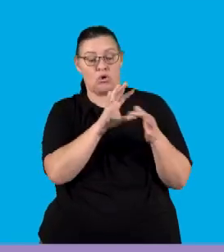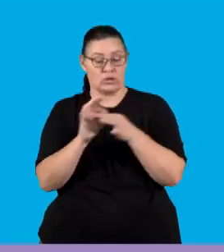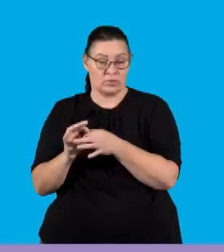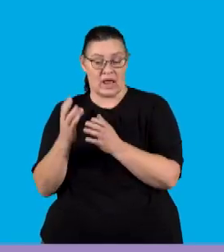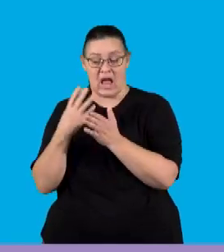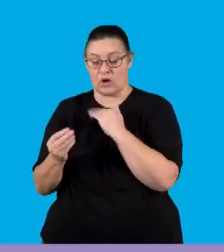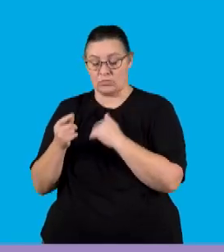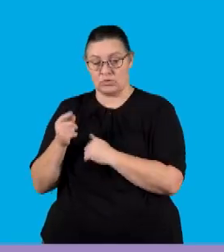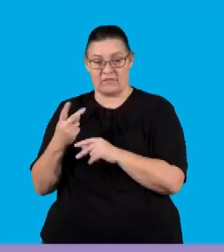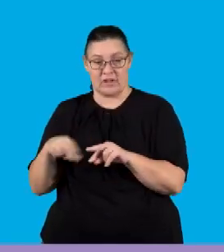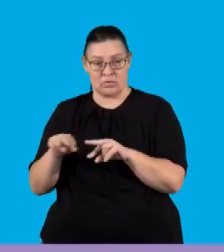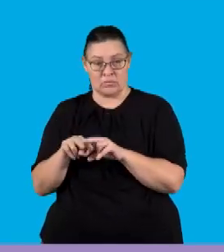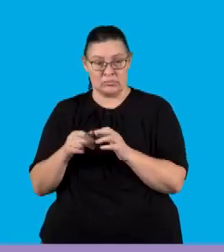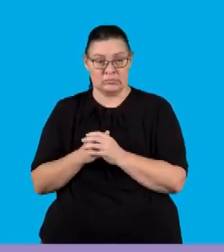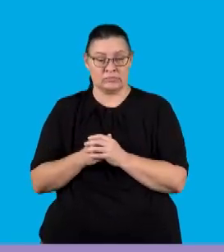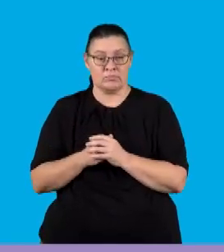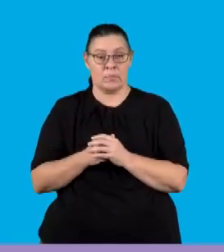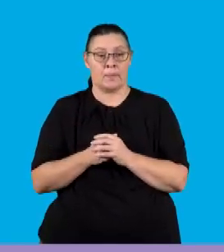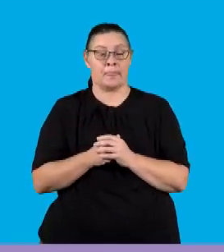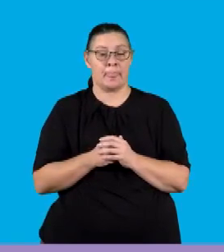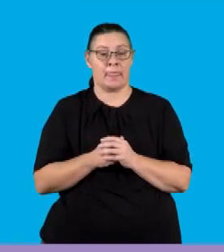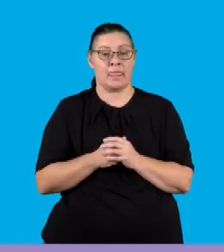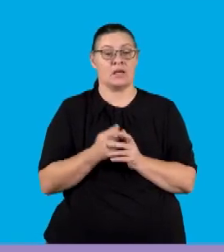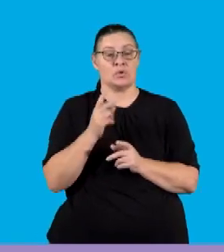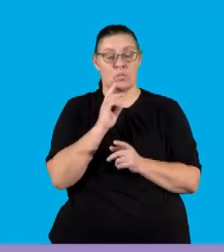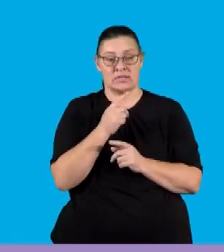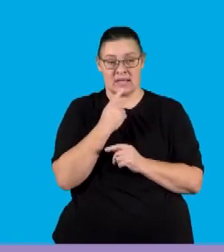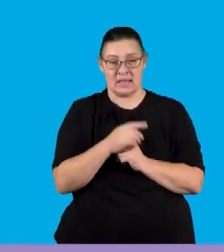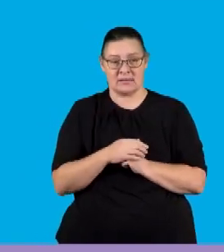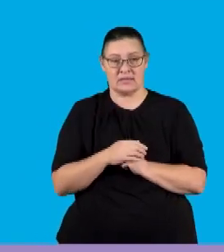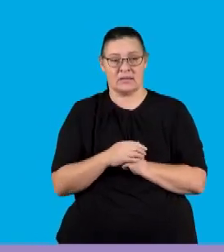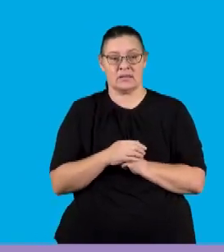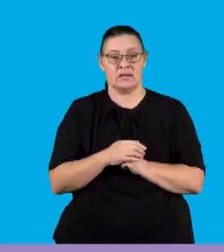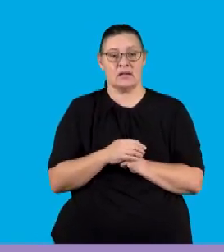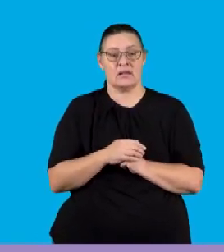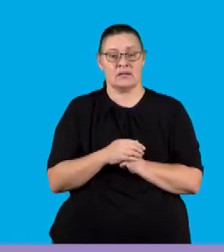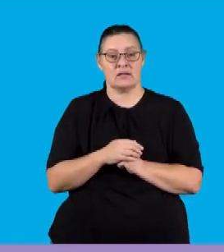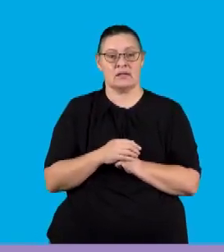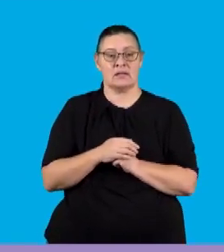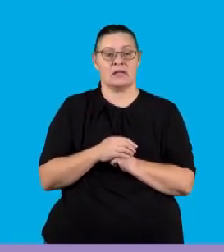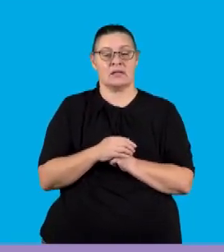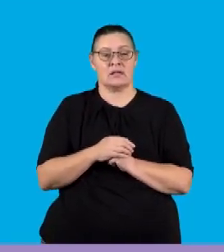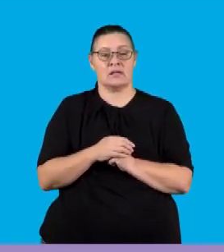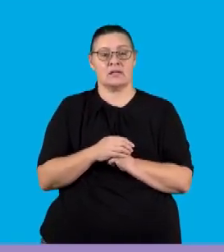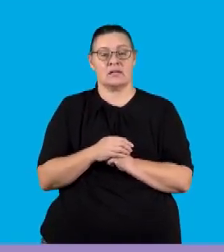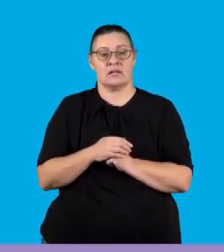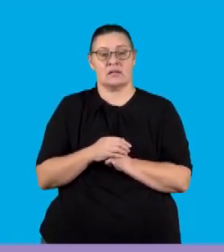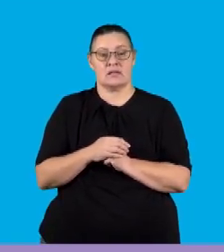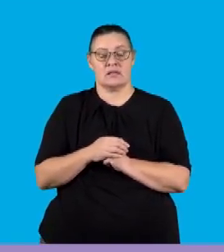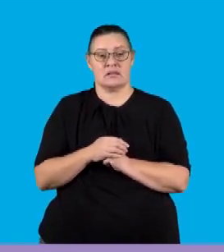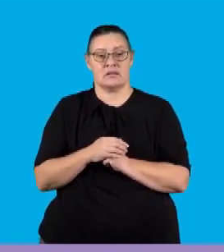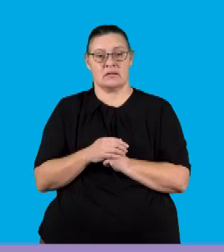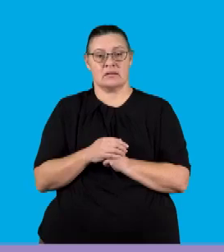corresponding output value. So we are going to take the output value